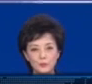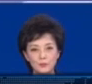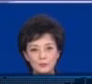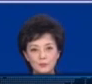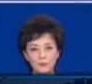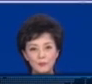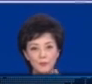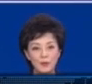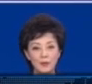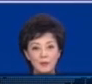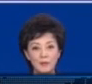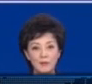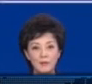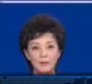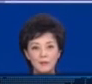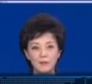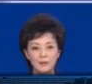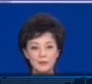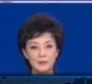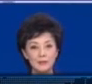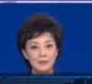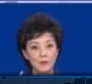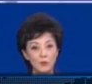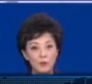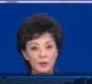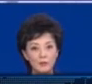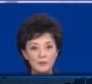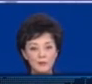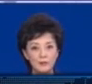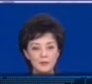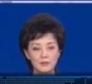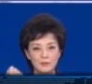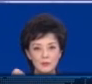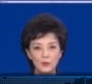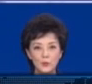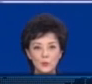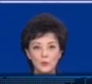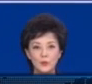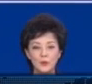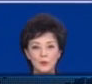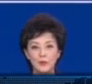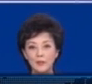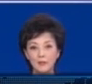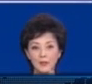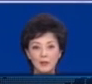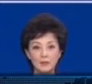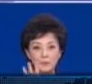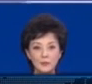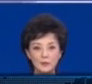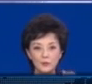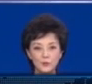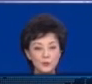they consider the overall interest, and each one of them are making their